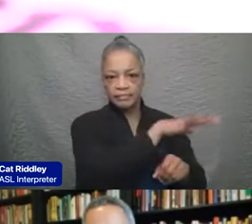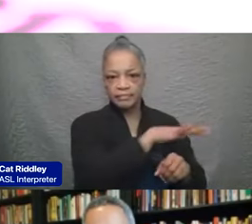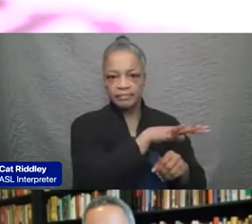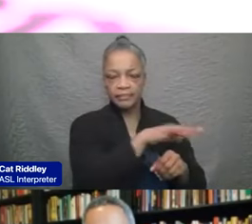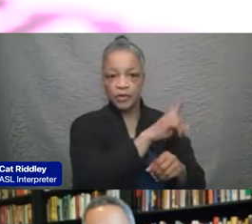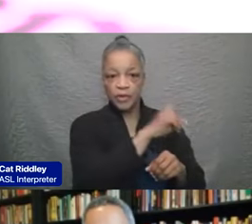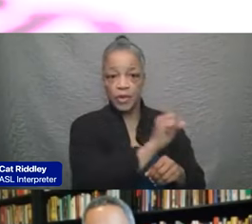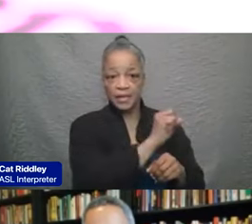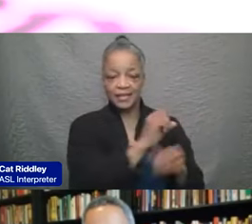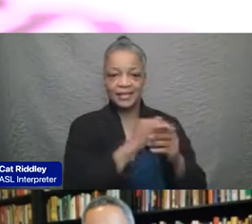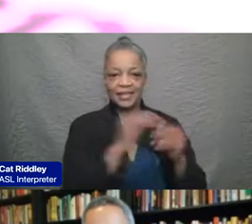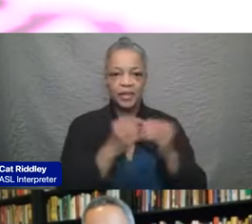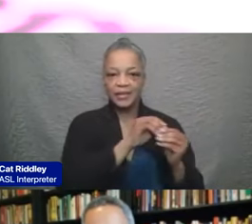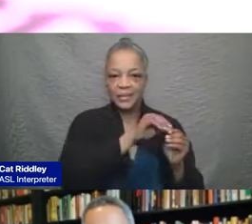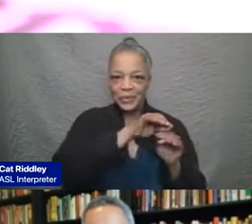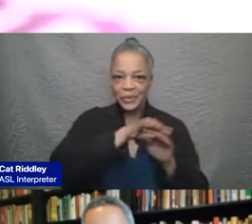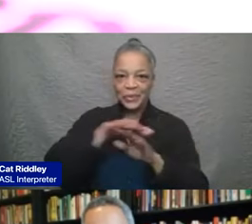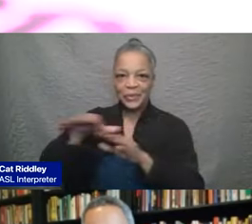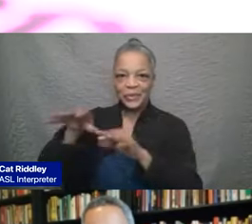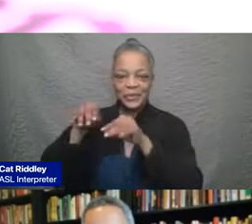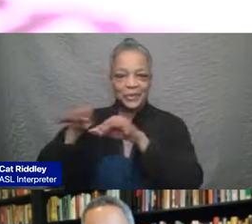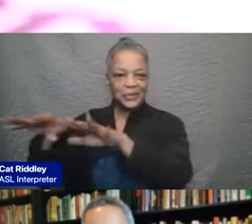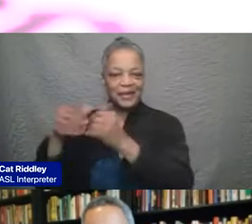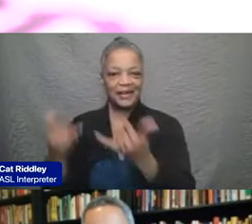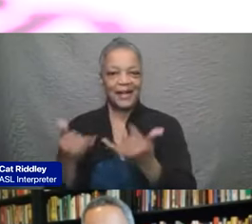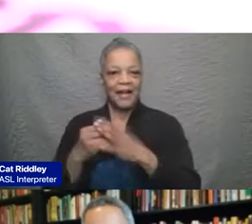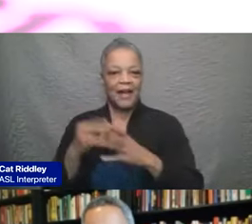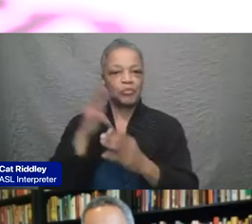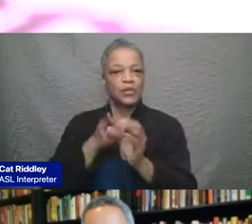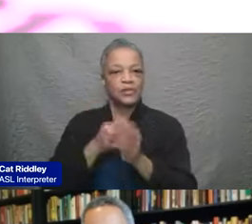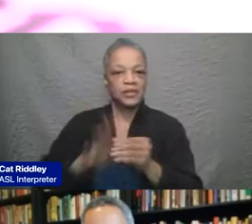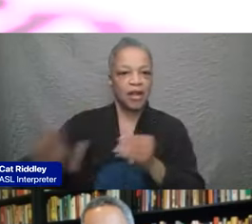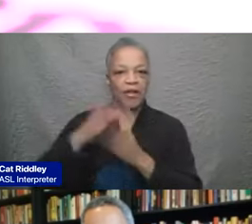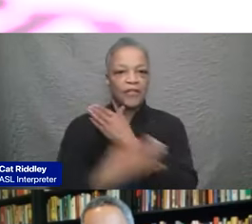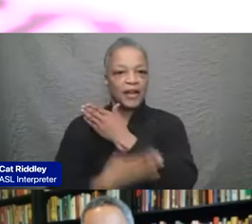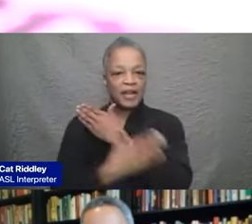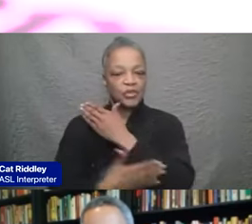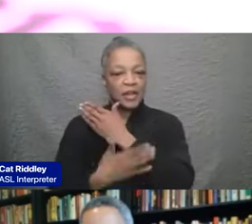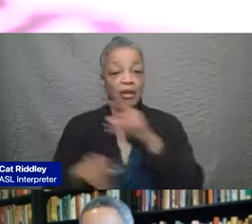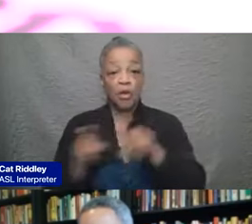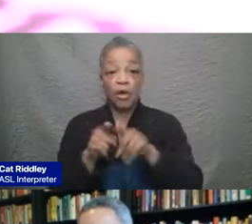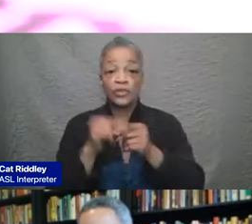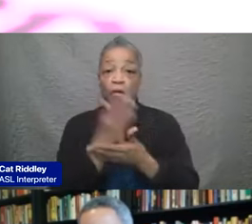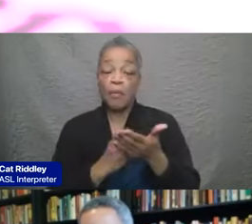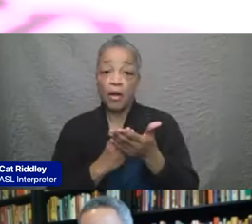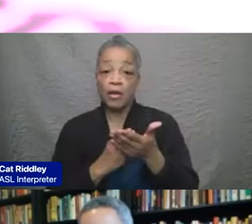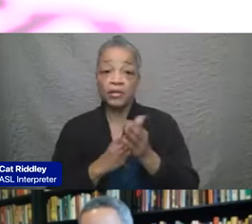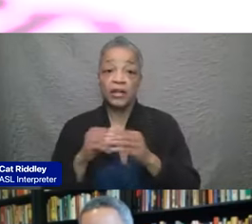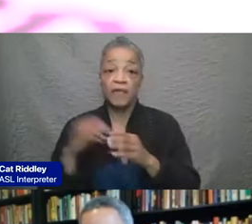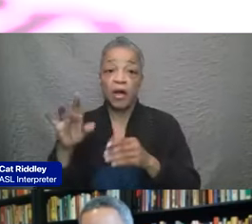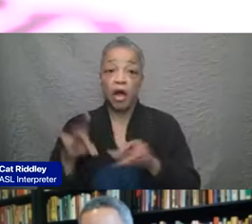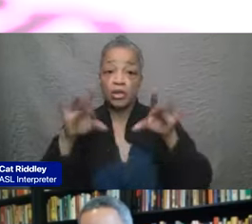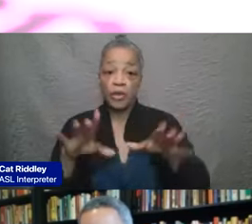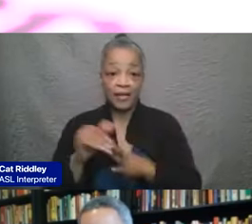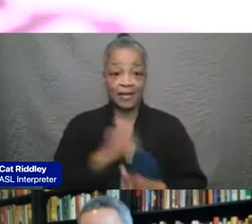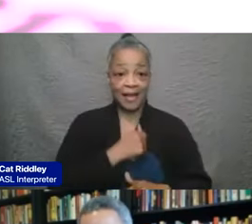been expanded and has participants from throughout the country and also from parts of Australia and